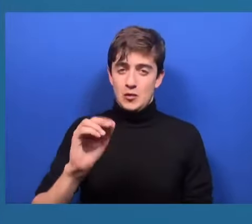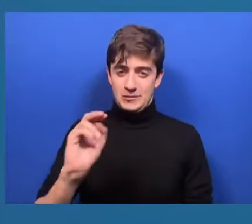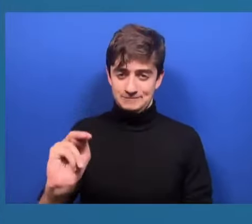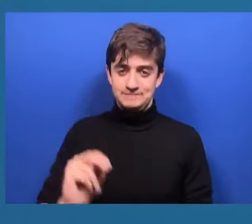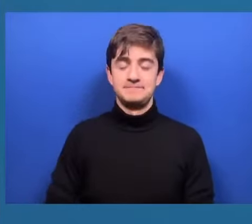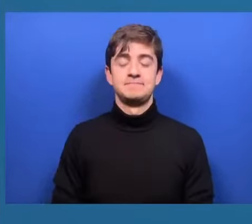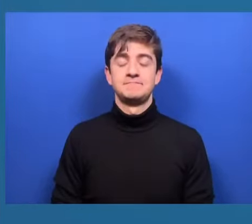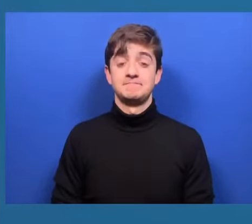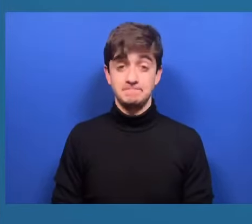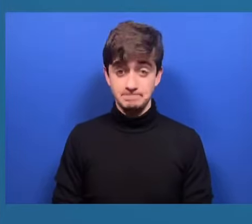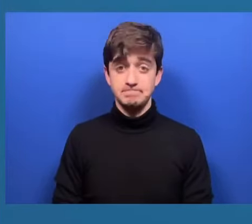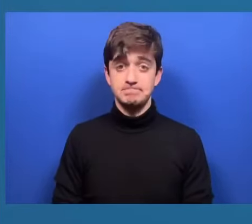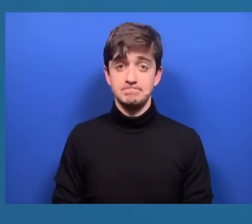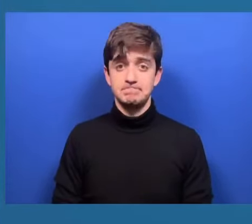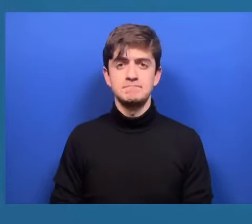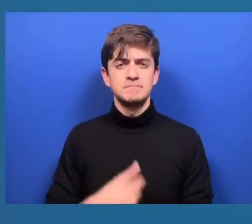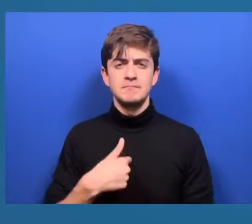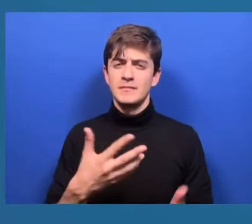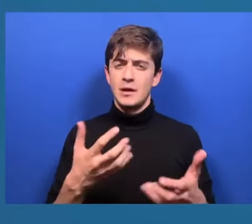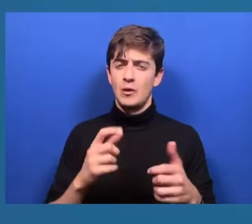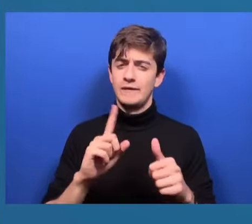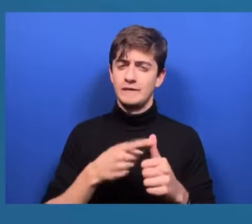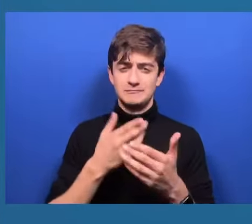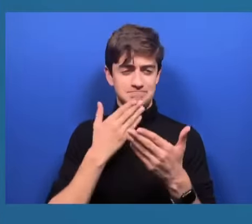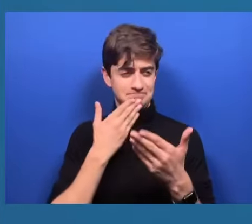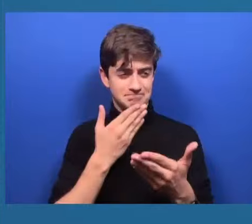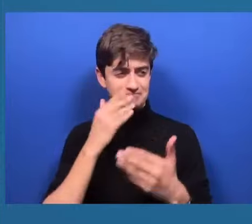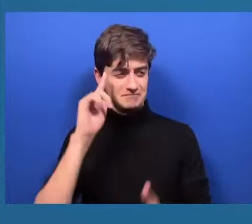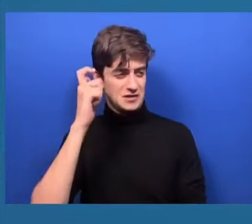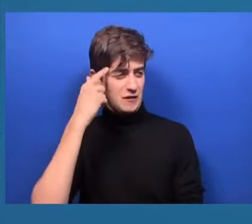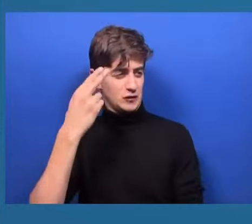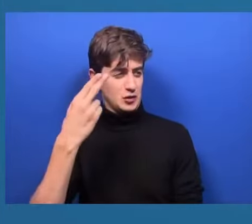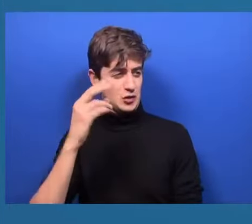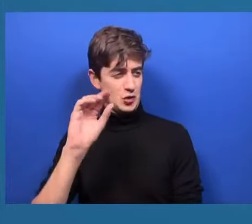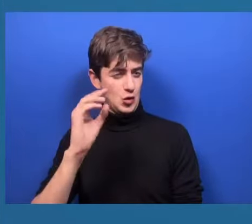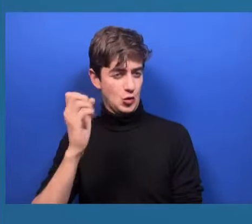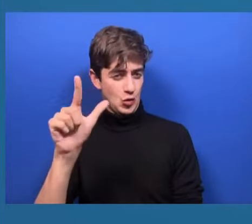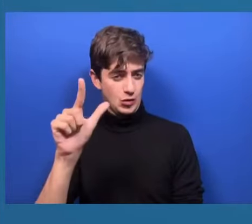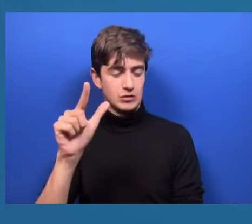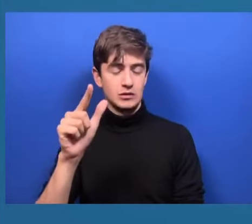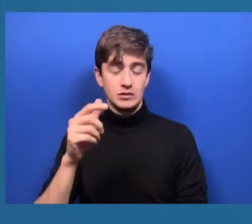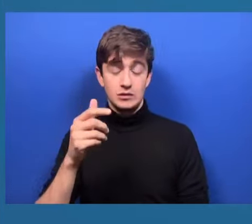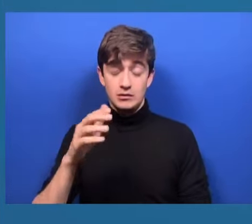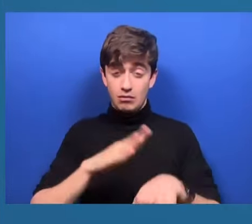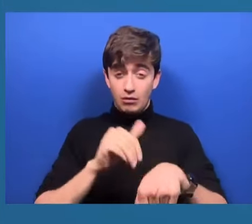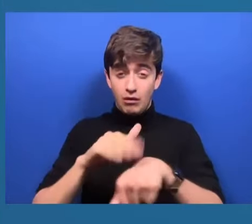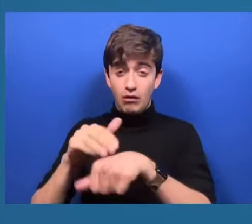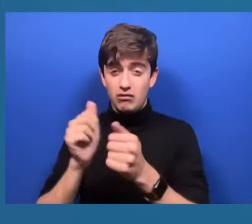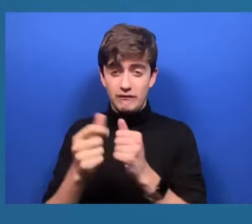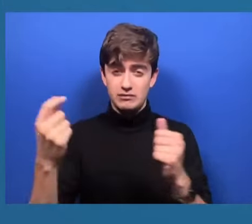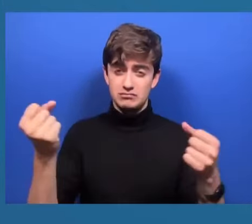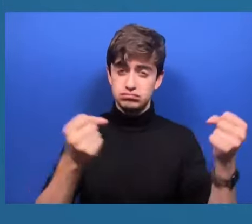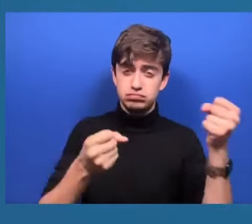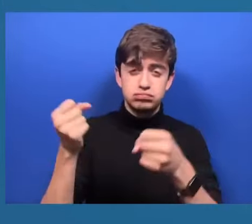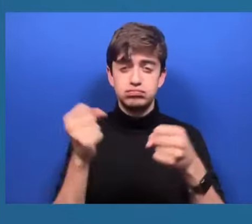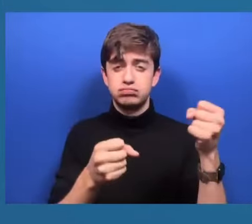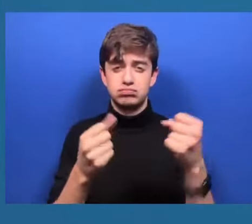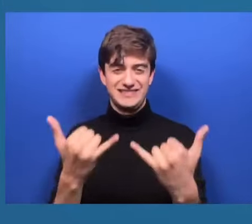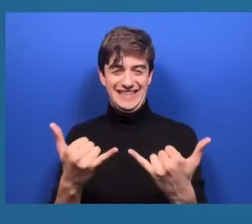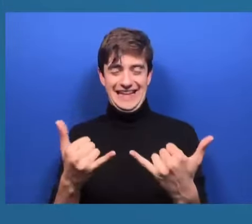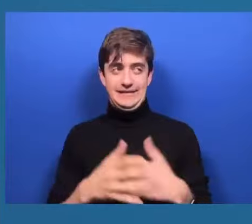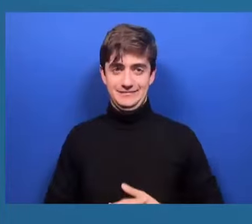I want to first thank Governor Hochul for bringing us all here together today. Because